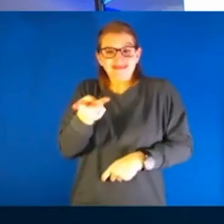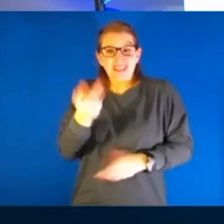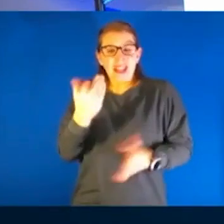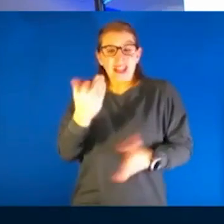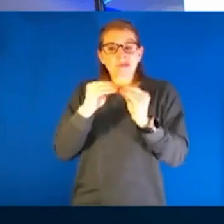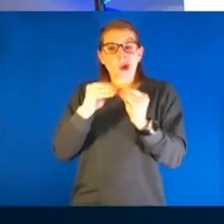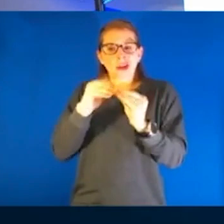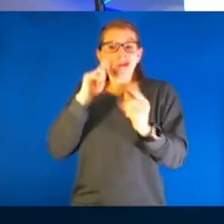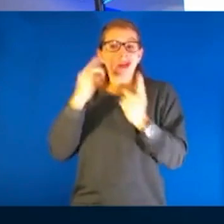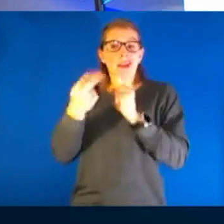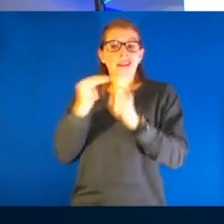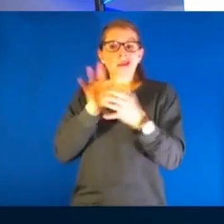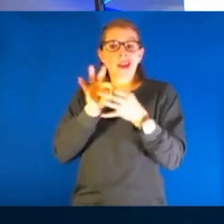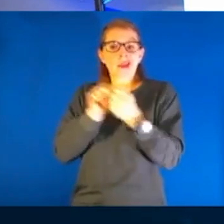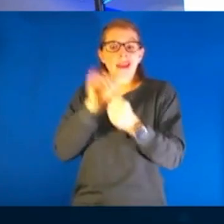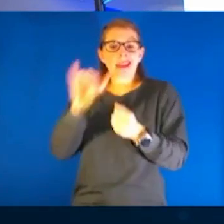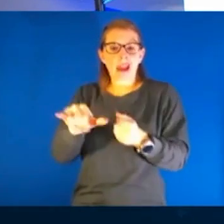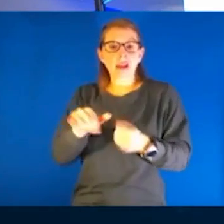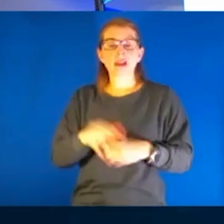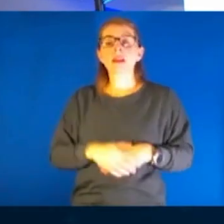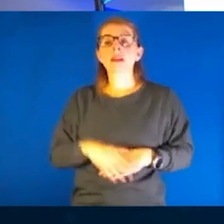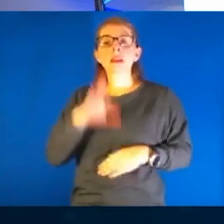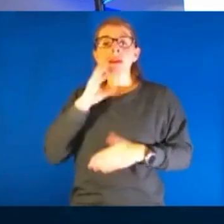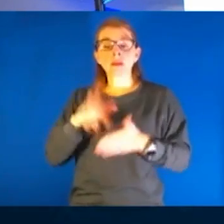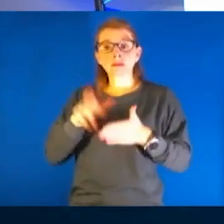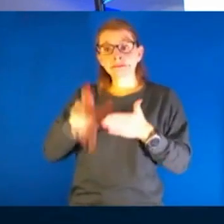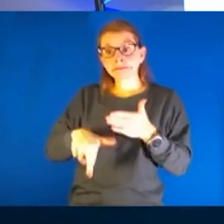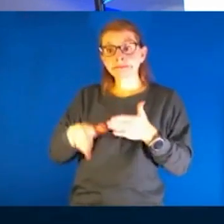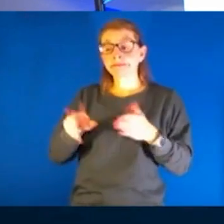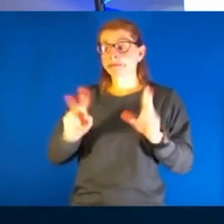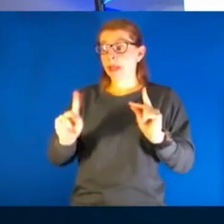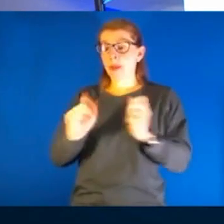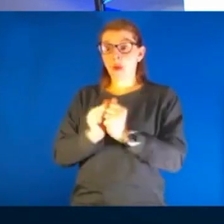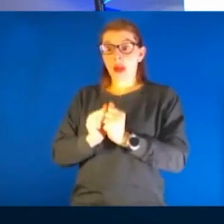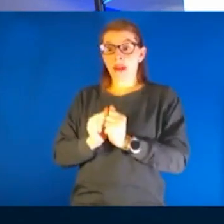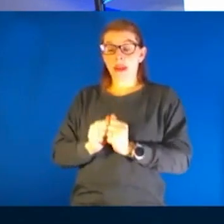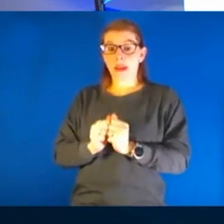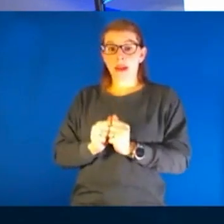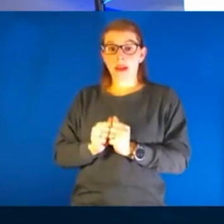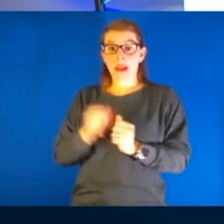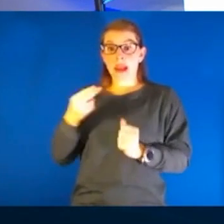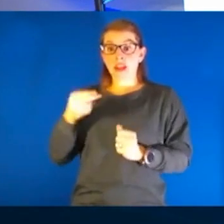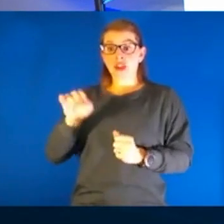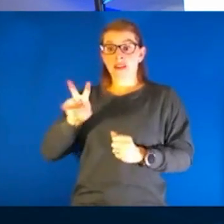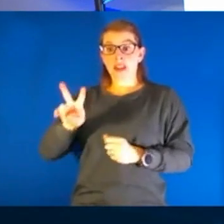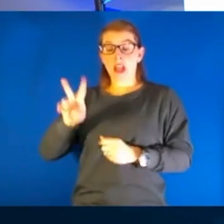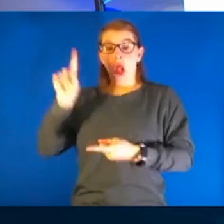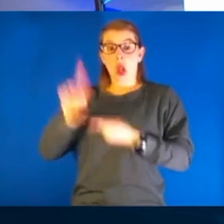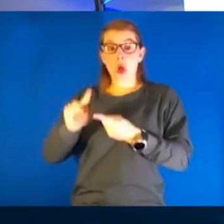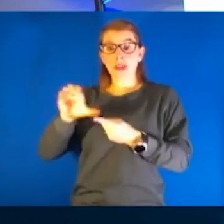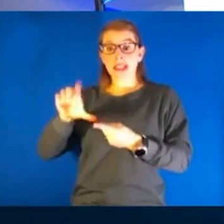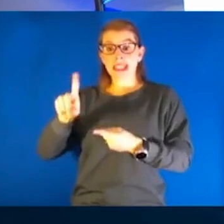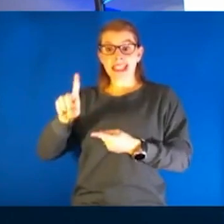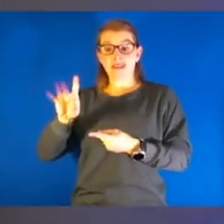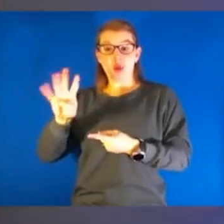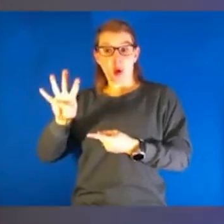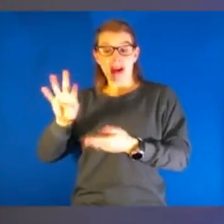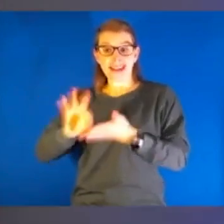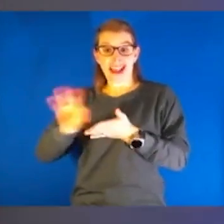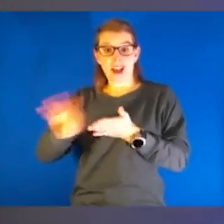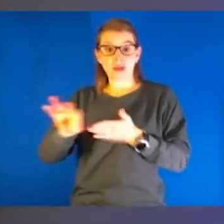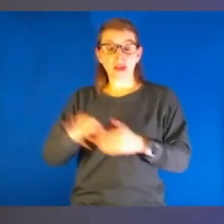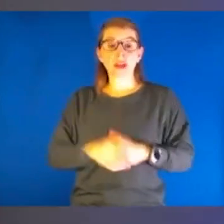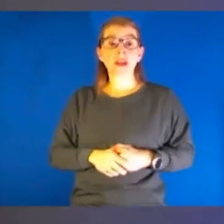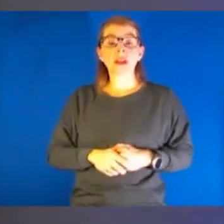mean, we know outcomes for people living with HIV who have low CD4 counts or who are not on antiretroviral therapy. They do worse.